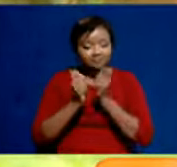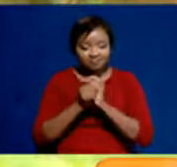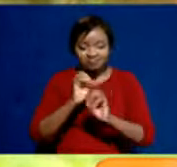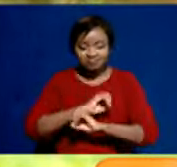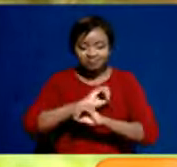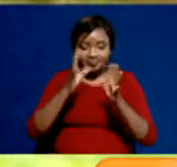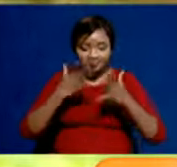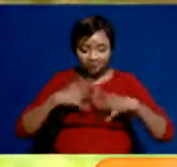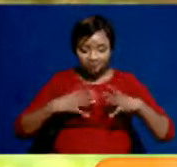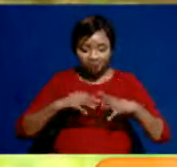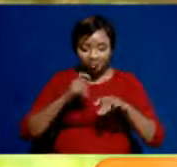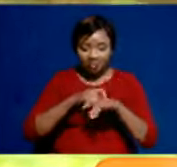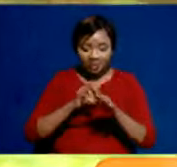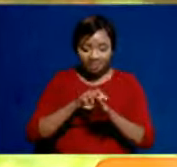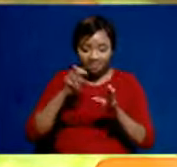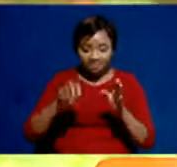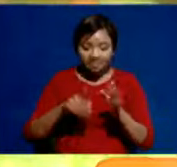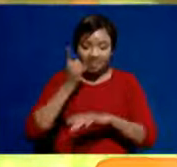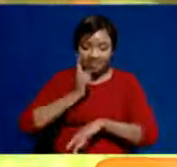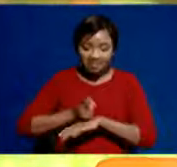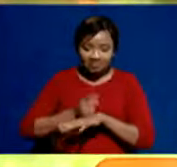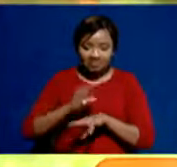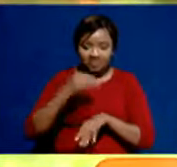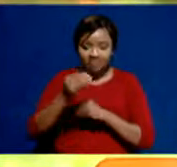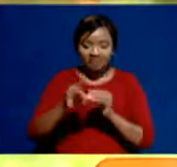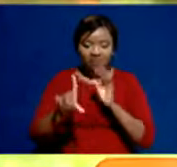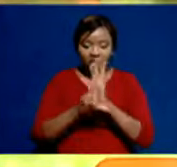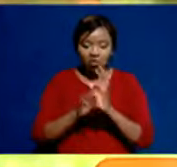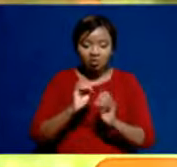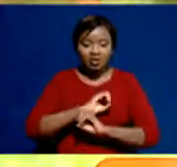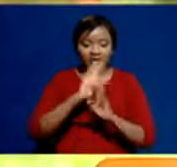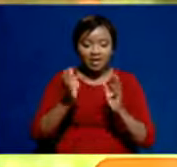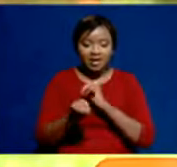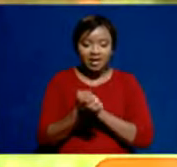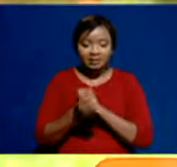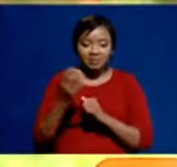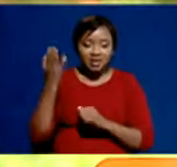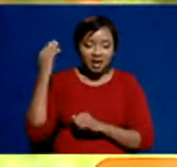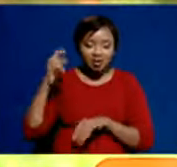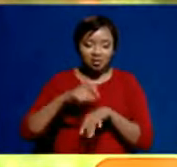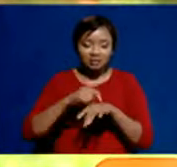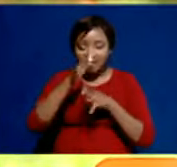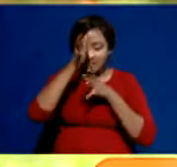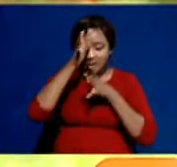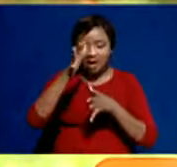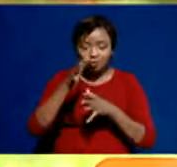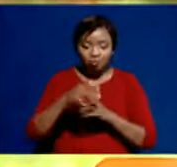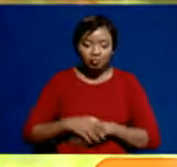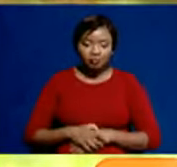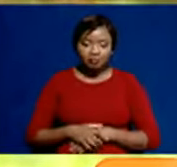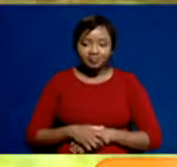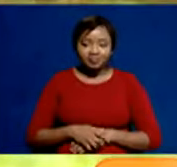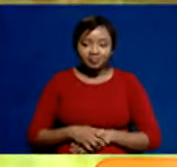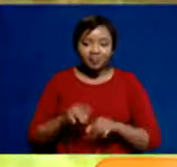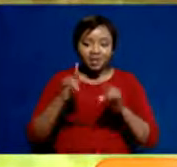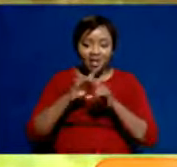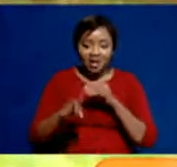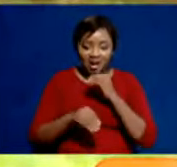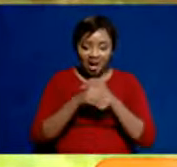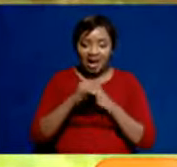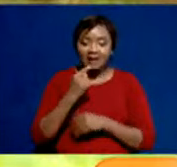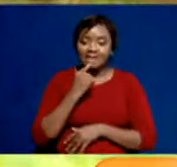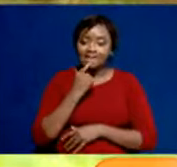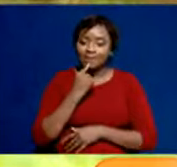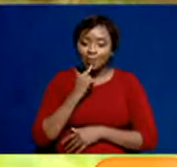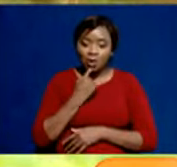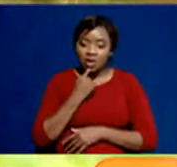they are disciplined. The law has been clear since the KANU era. And Moi